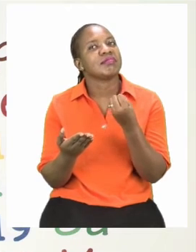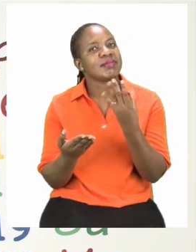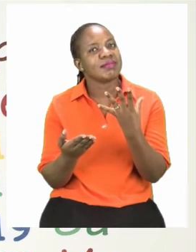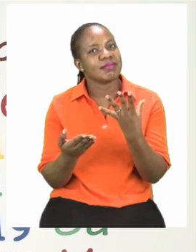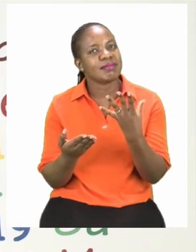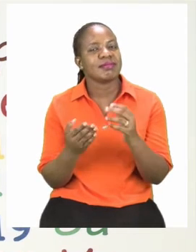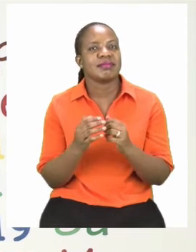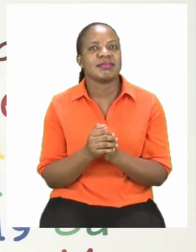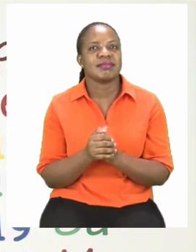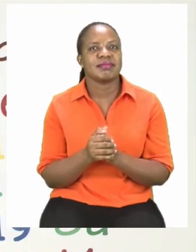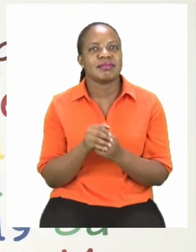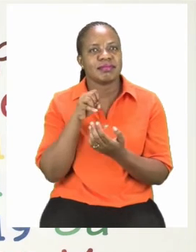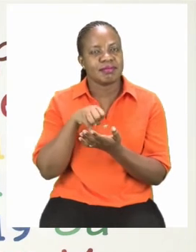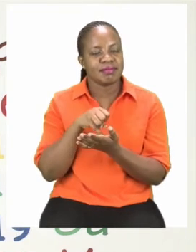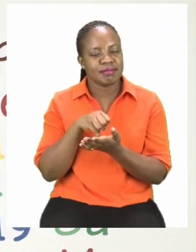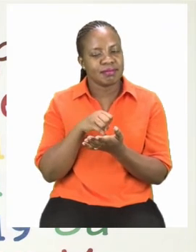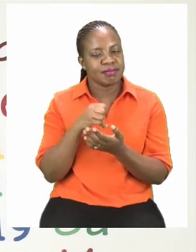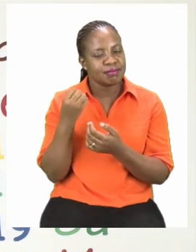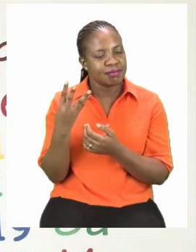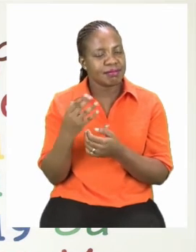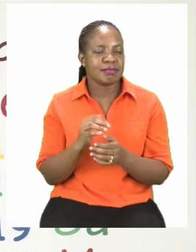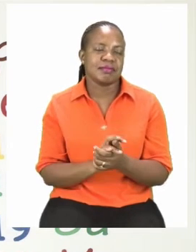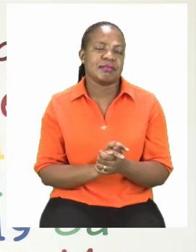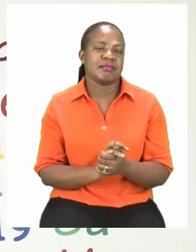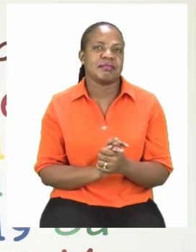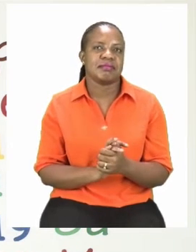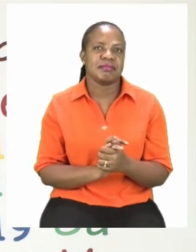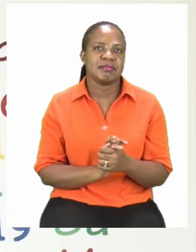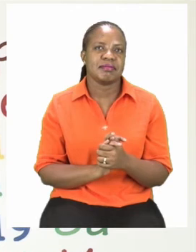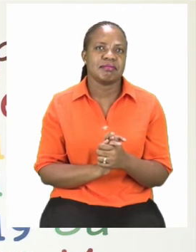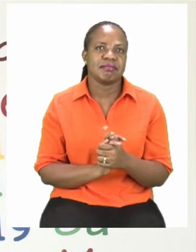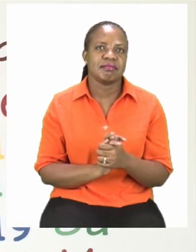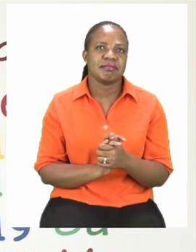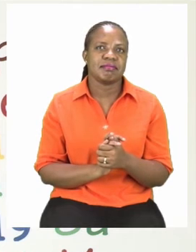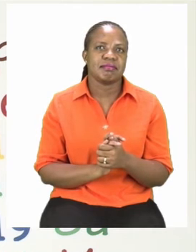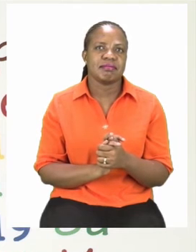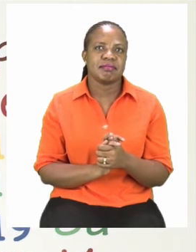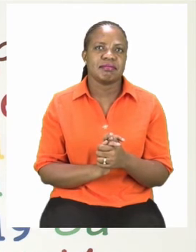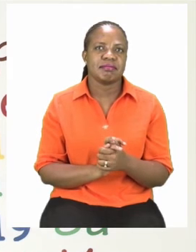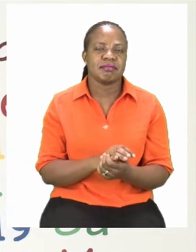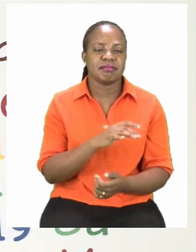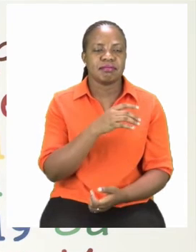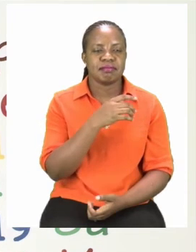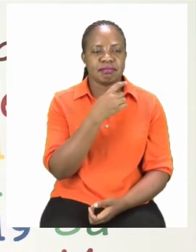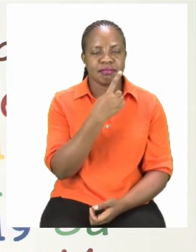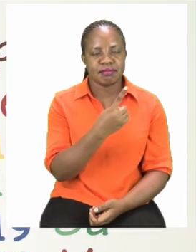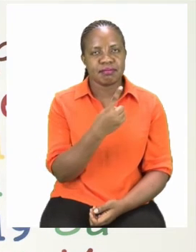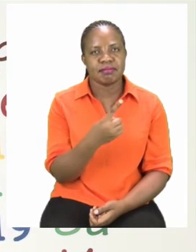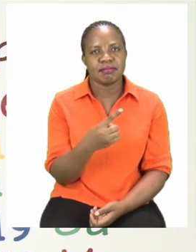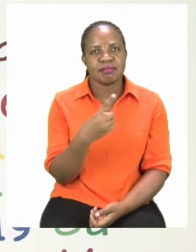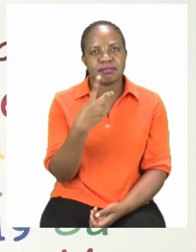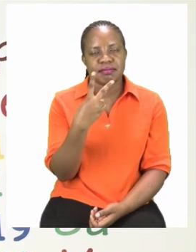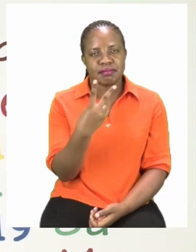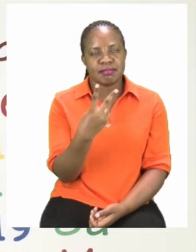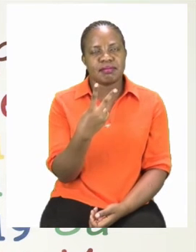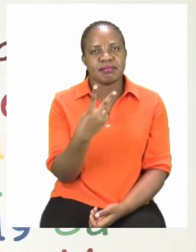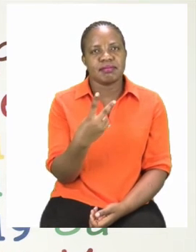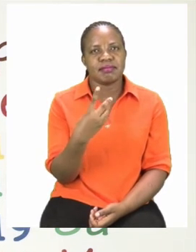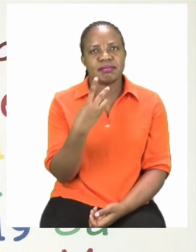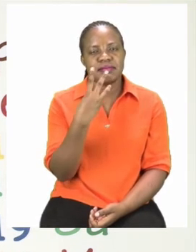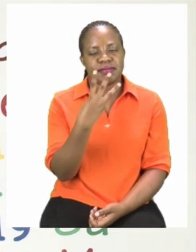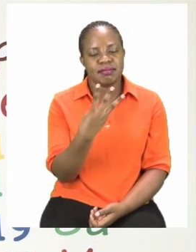must continue to practice, practice, practice. That way, you'll be very